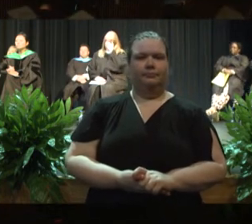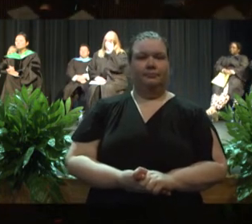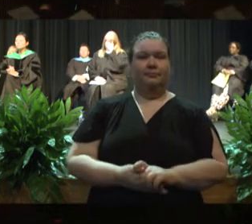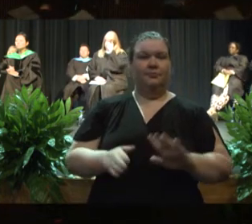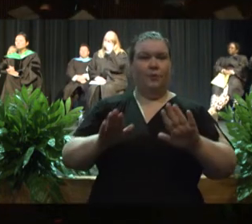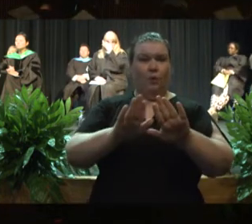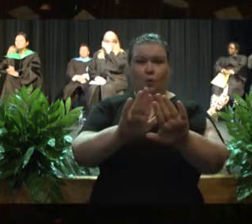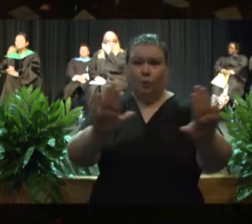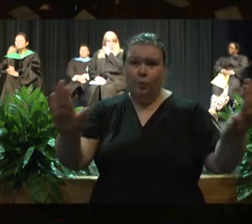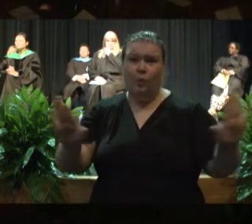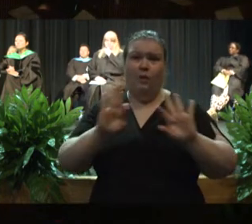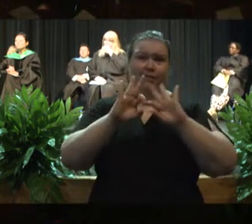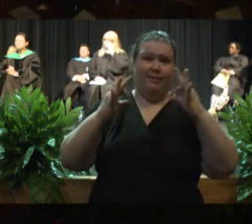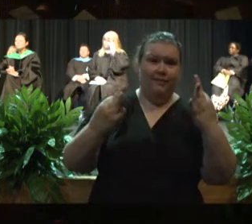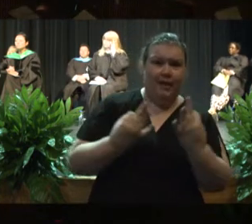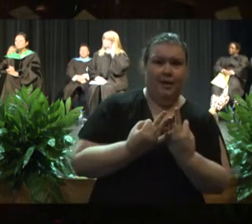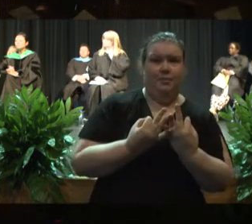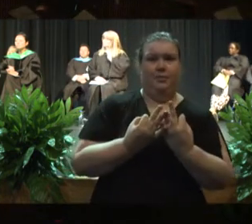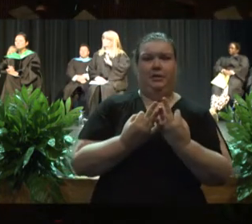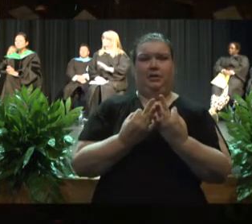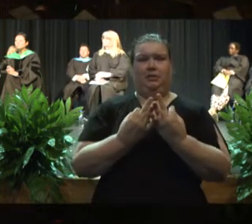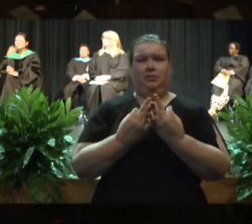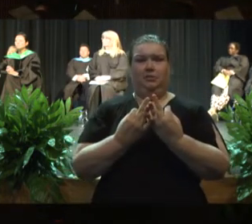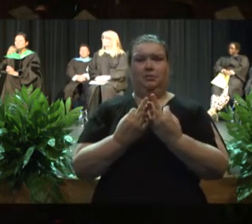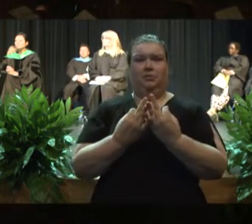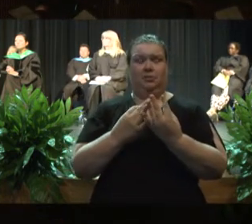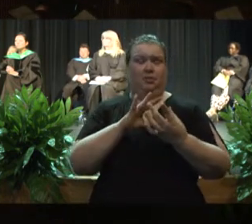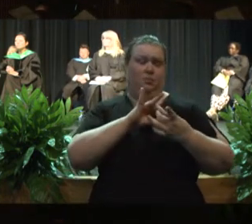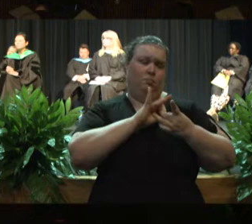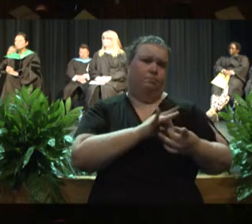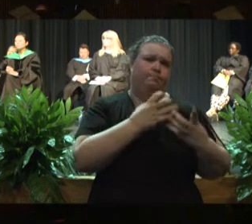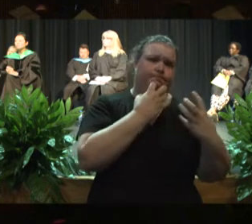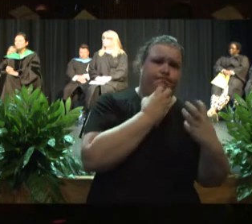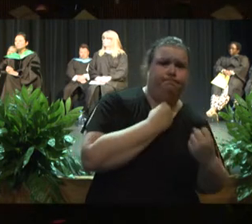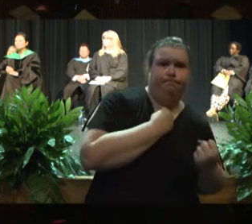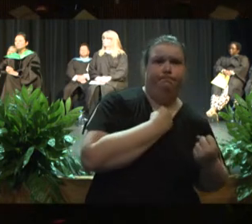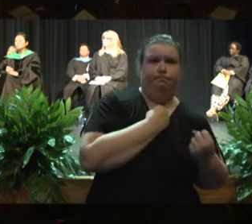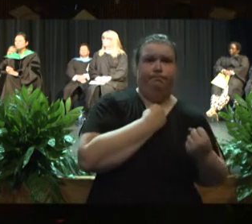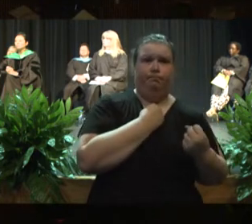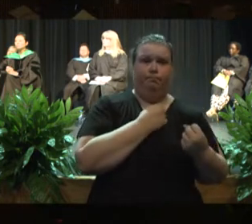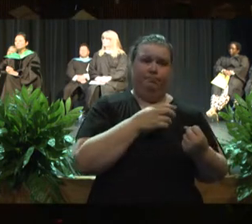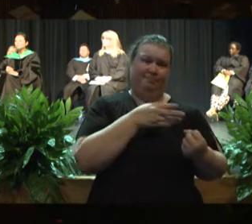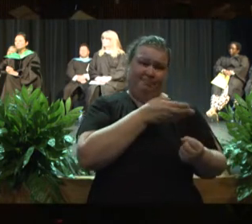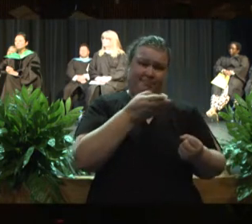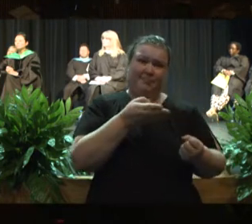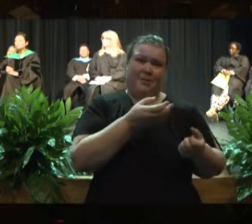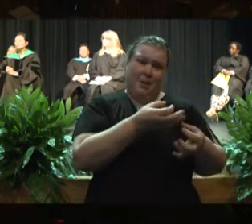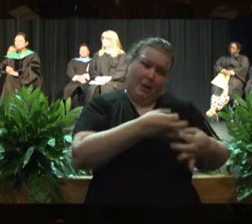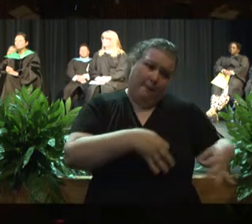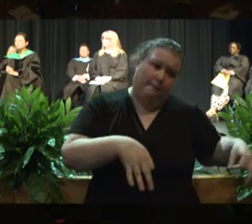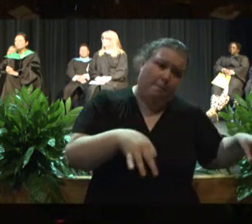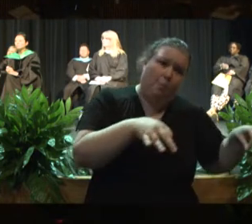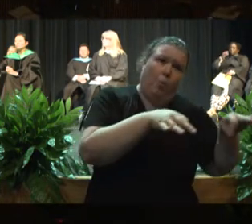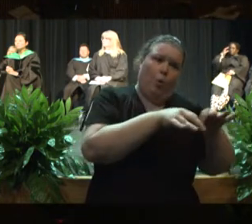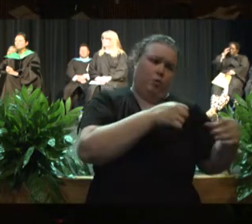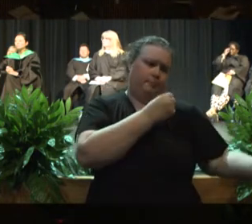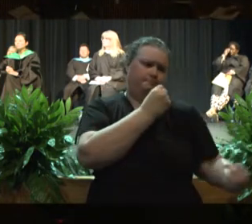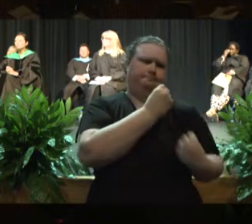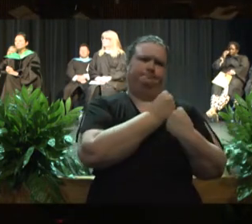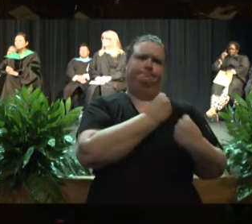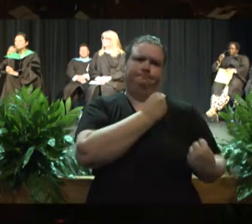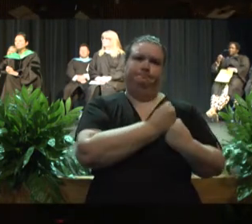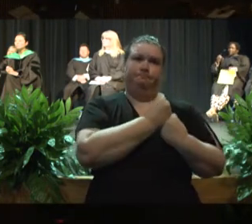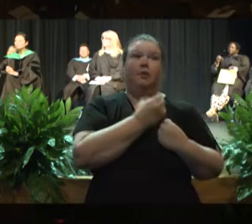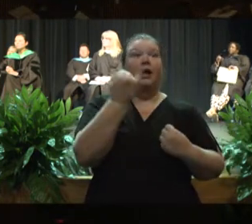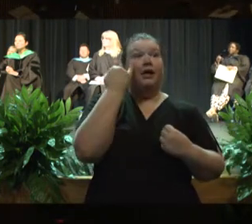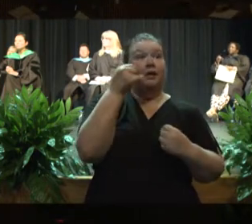Students, your family members have played a very important role in your being here today.